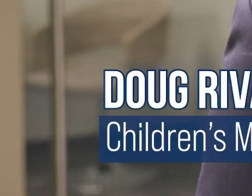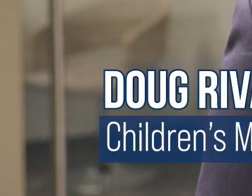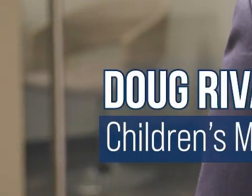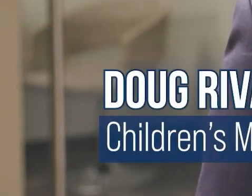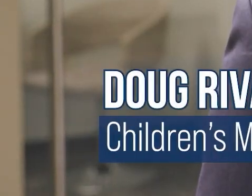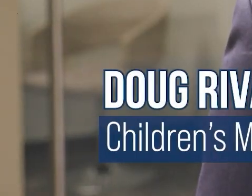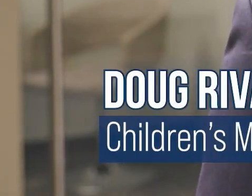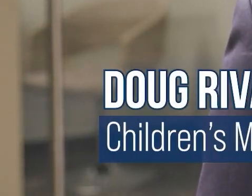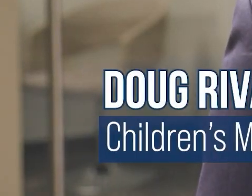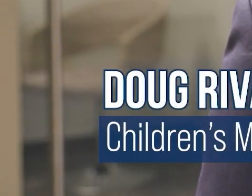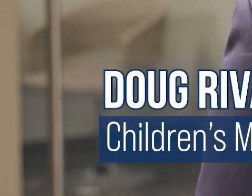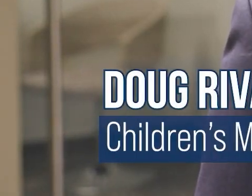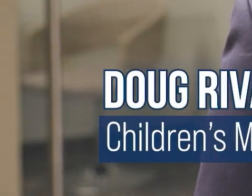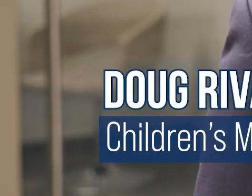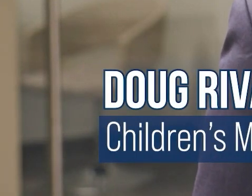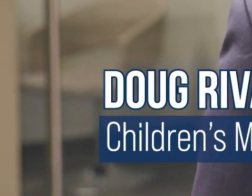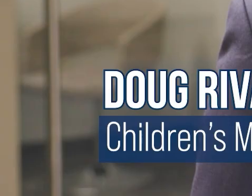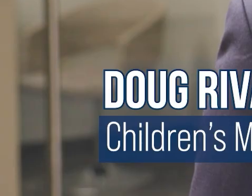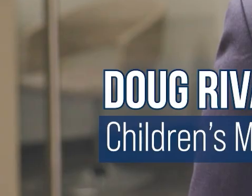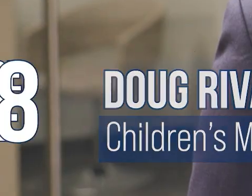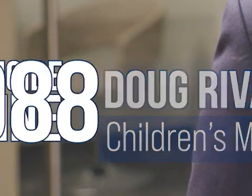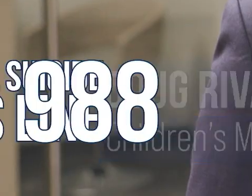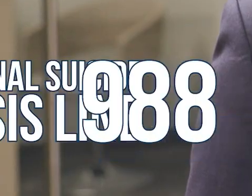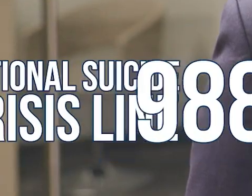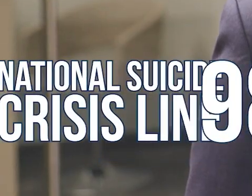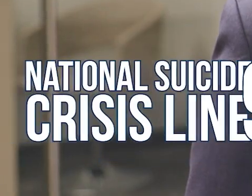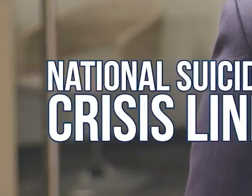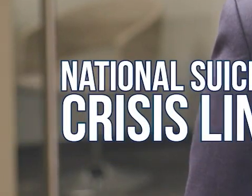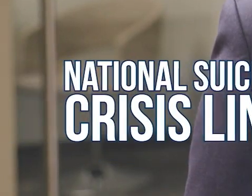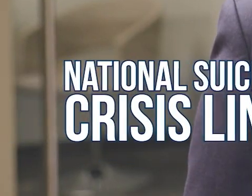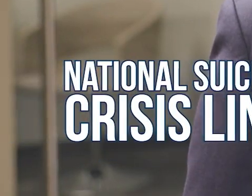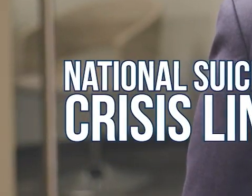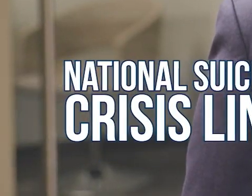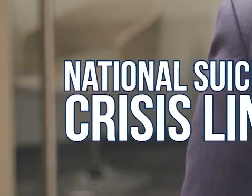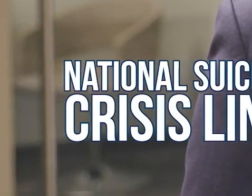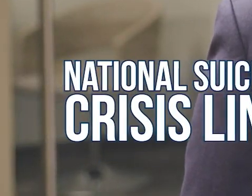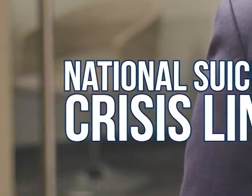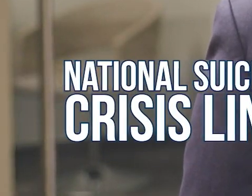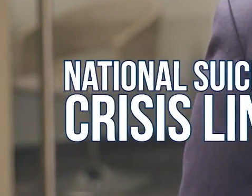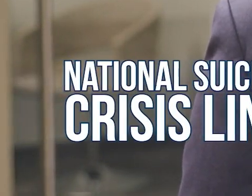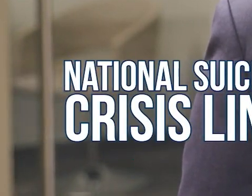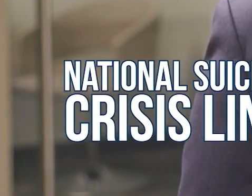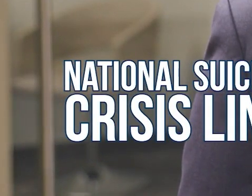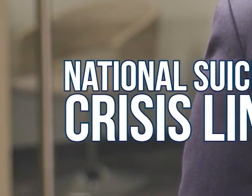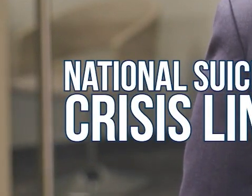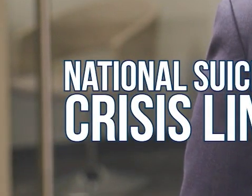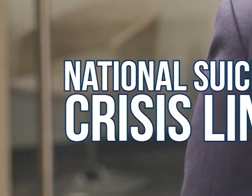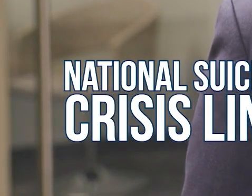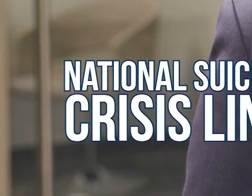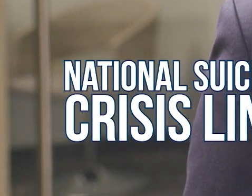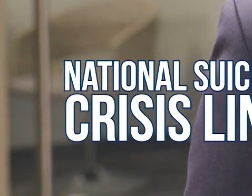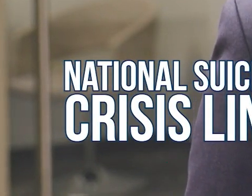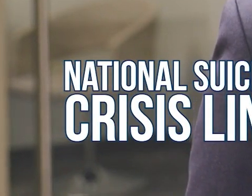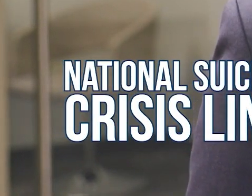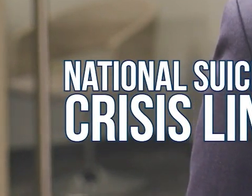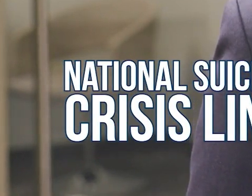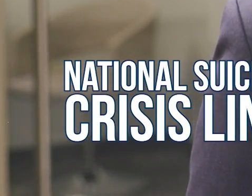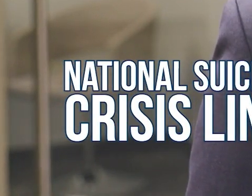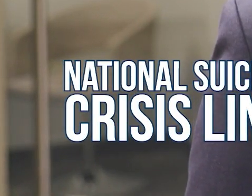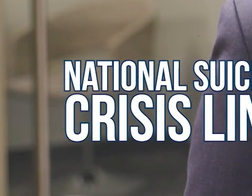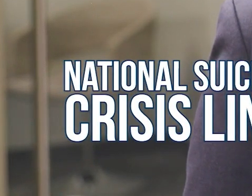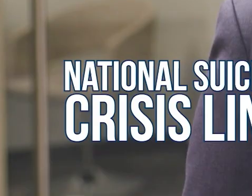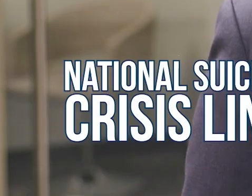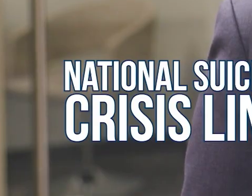Doug Rivard. Help connect them to support, like the National Suicide Crisis Line at 988 or the Physician Support Line